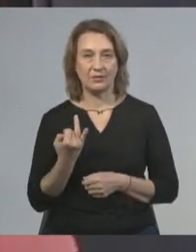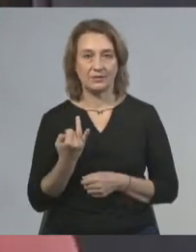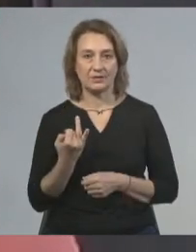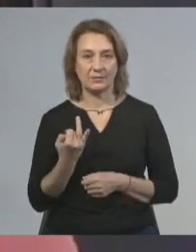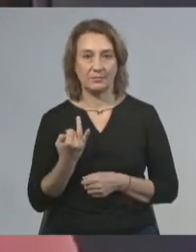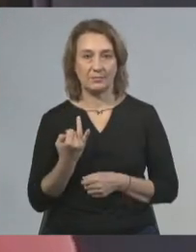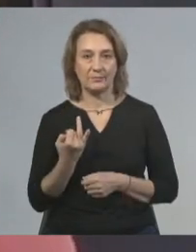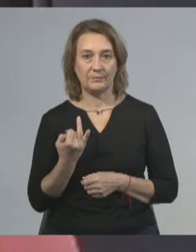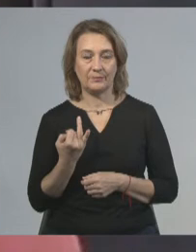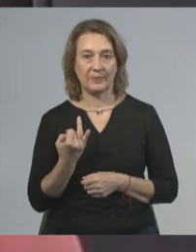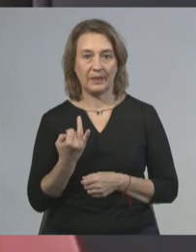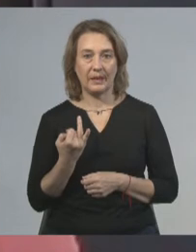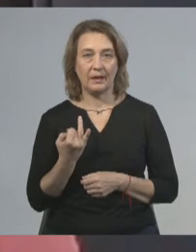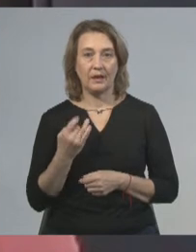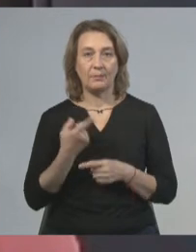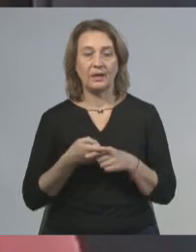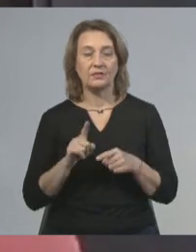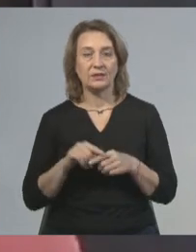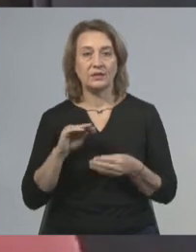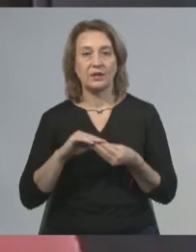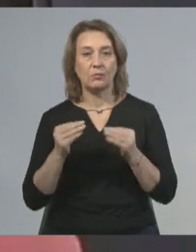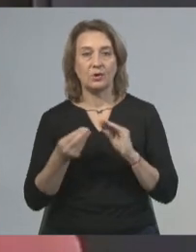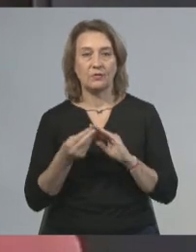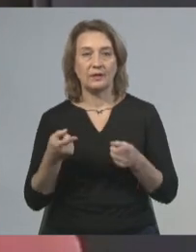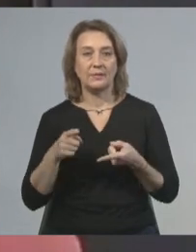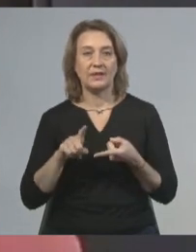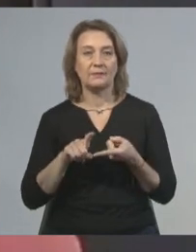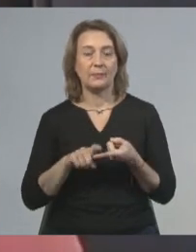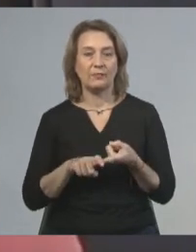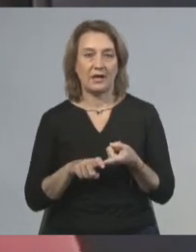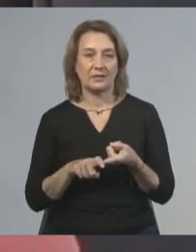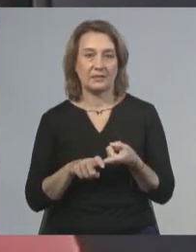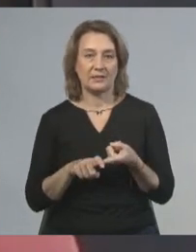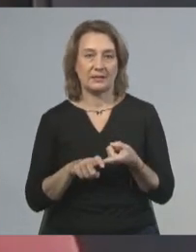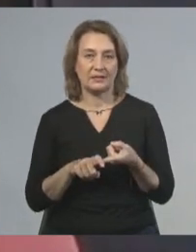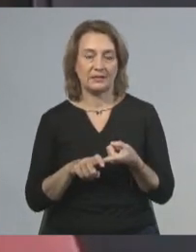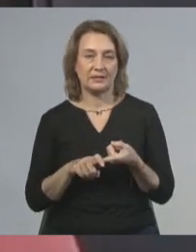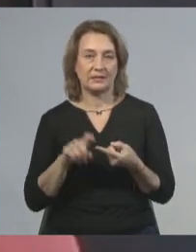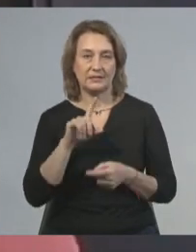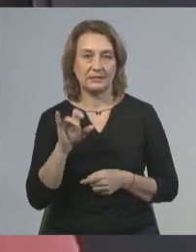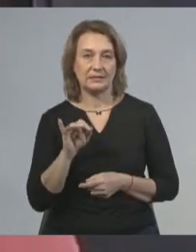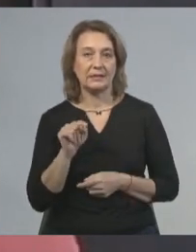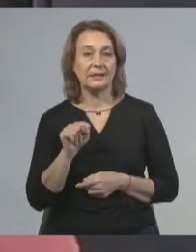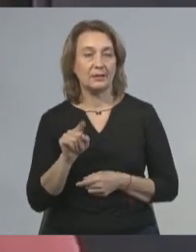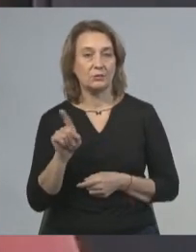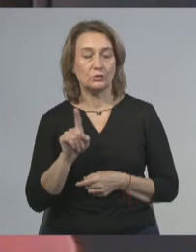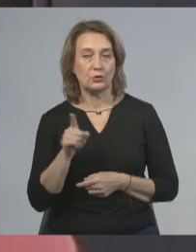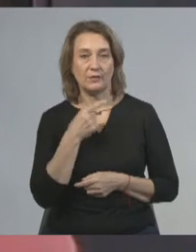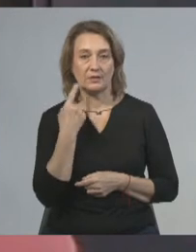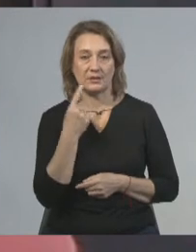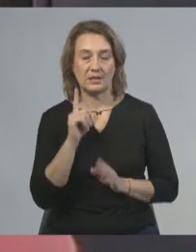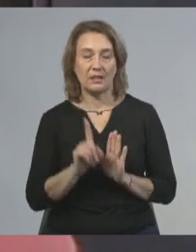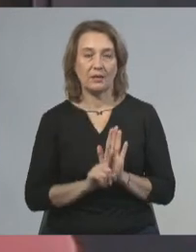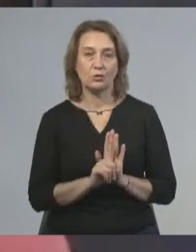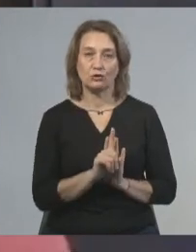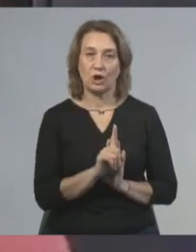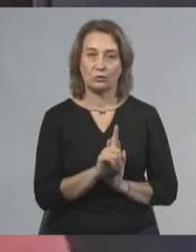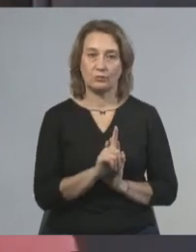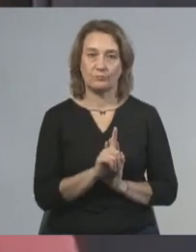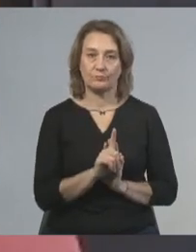but even now we face several challenges which are related to what you've just told at the